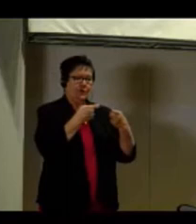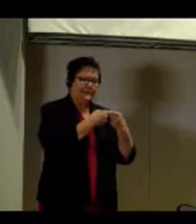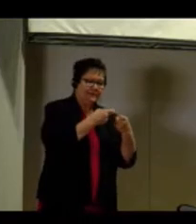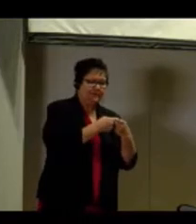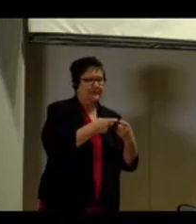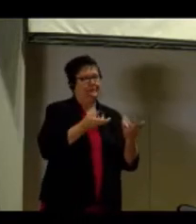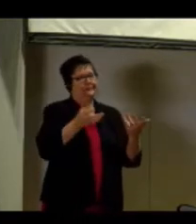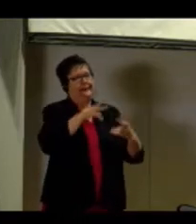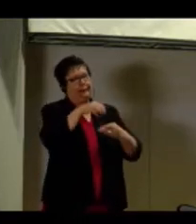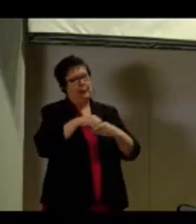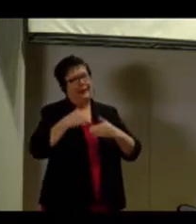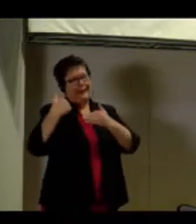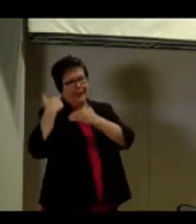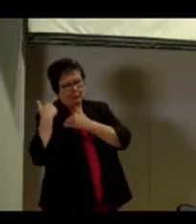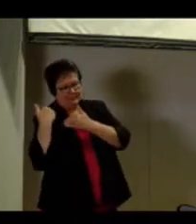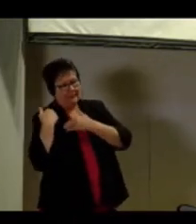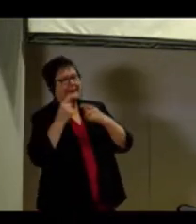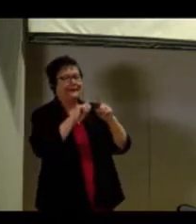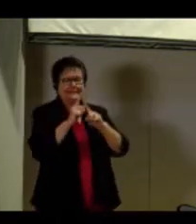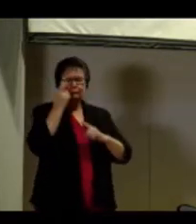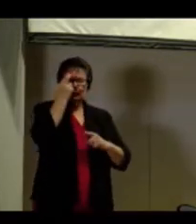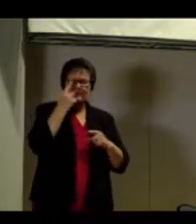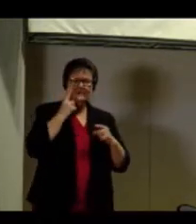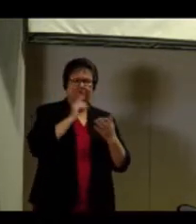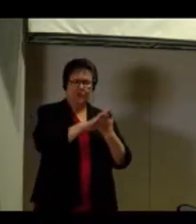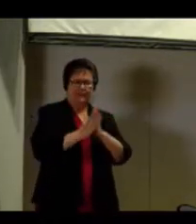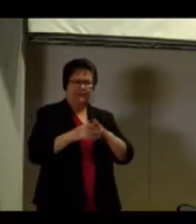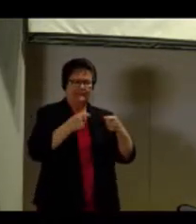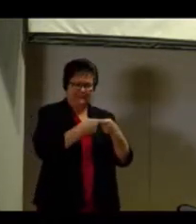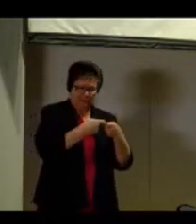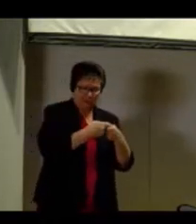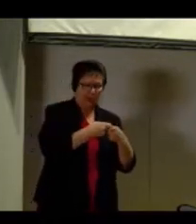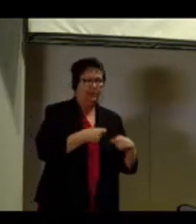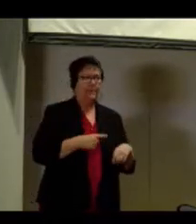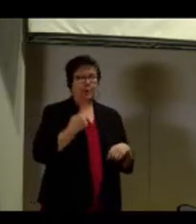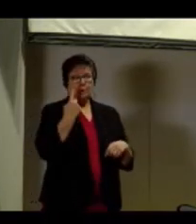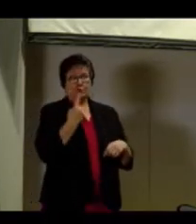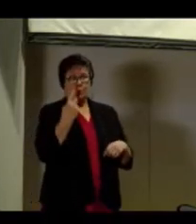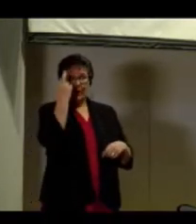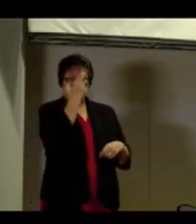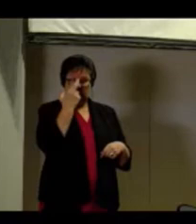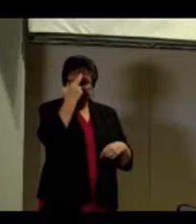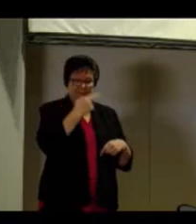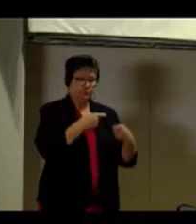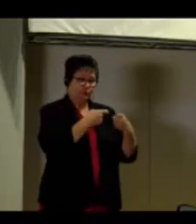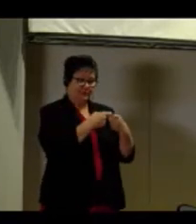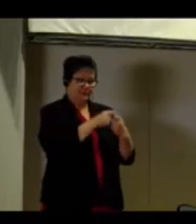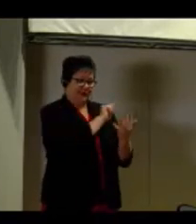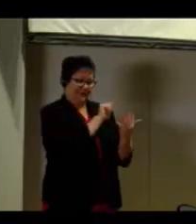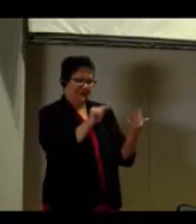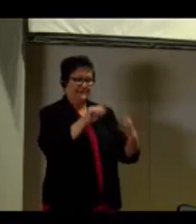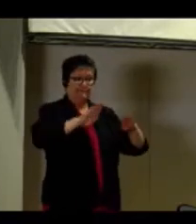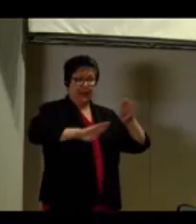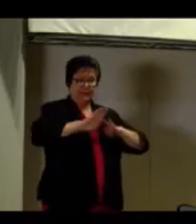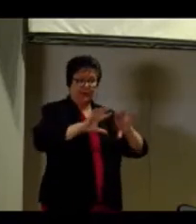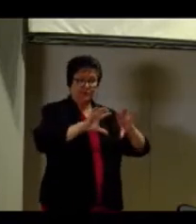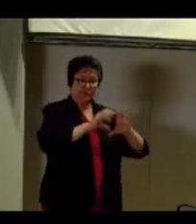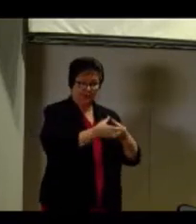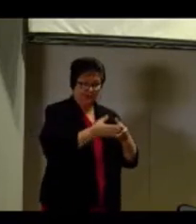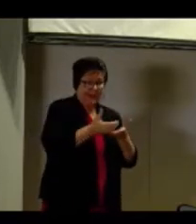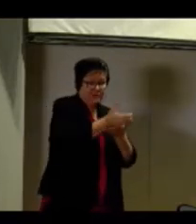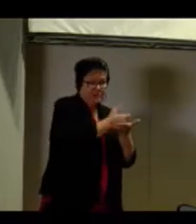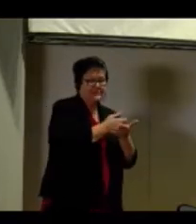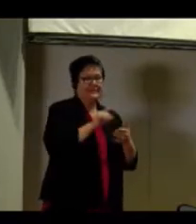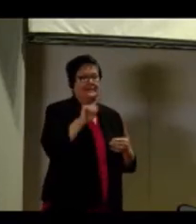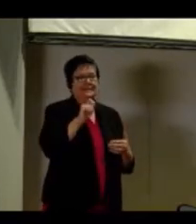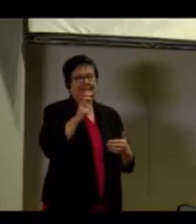accountability and whatnot else. But, you know, one reason to digitize these kinds of biological collections is